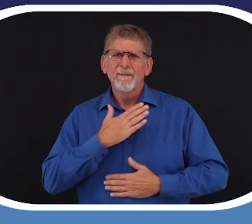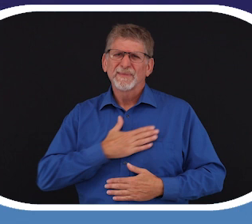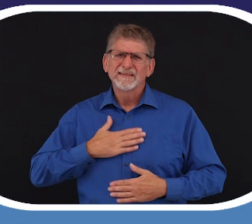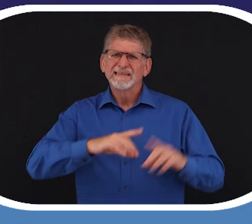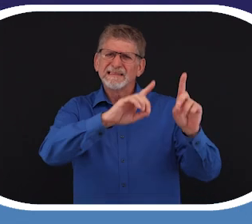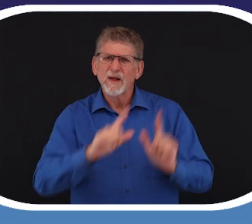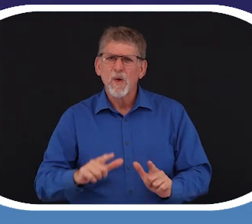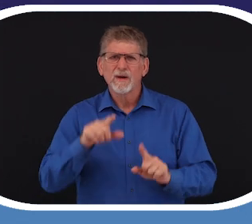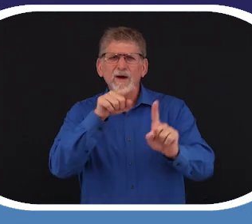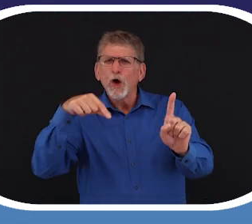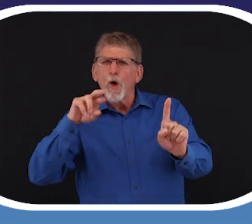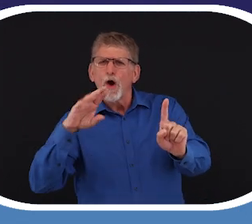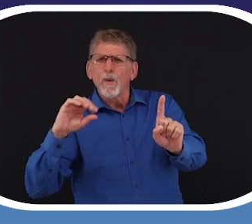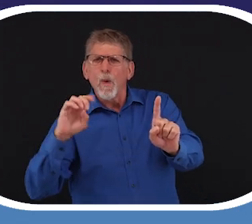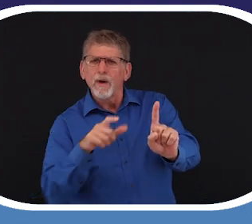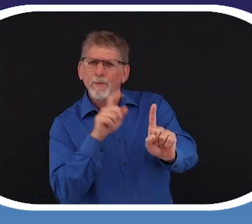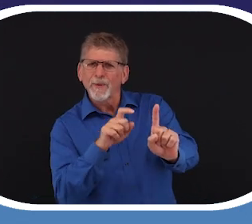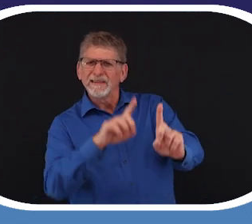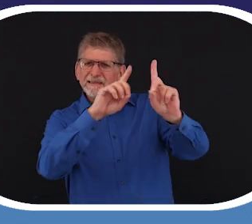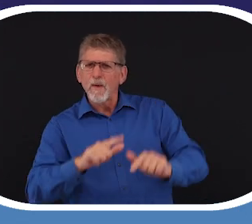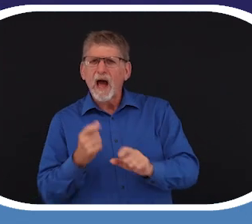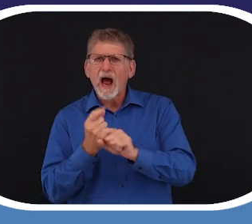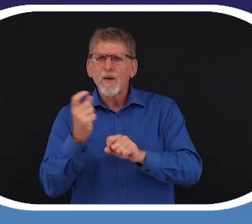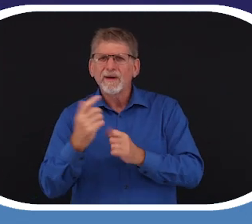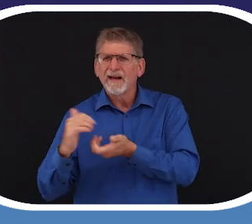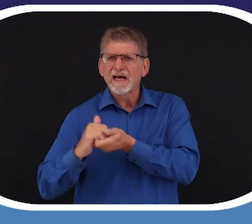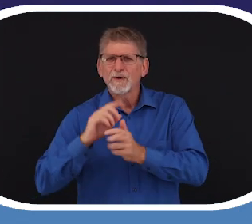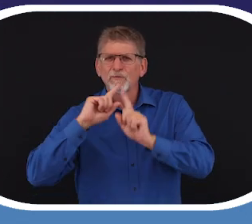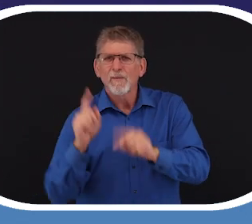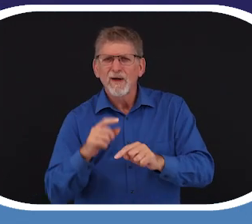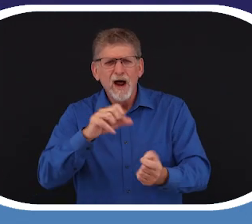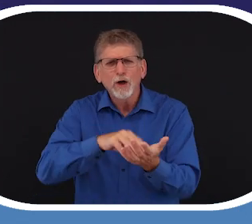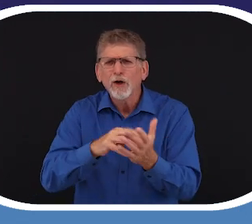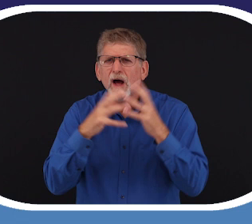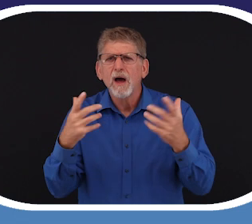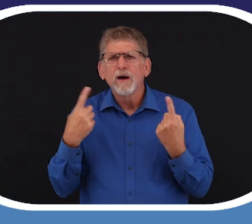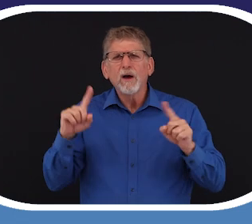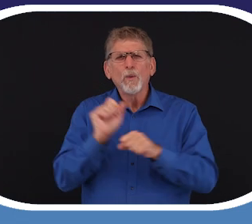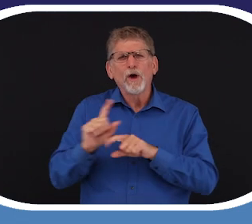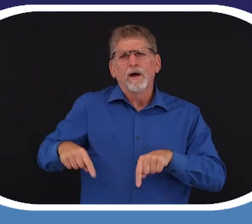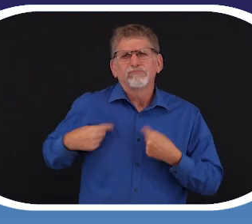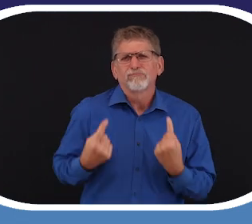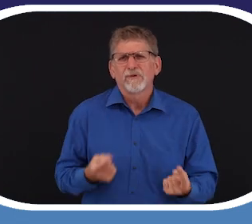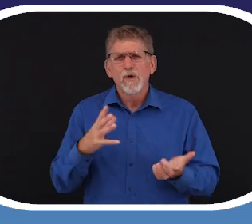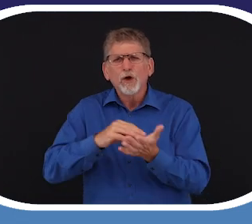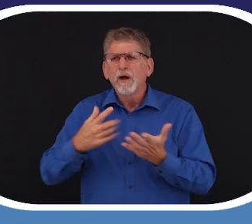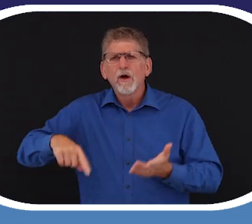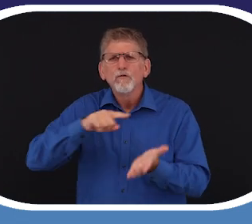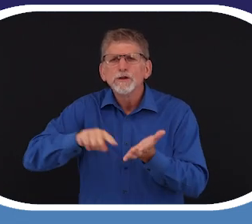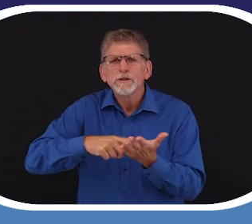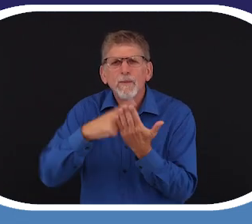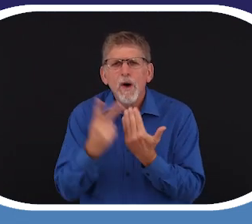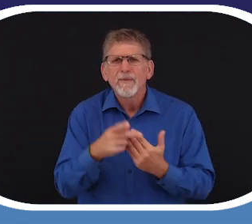encourage you all to please go to this QR code, download our annual engagement report. You can learn more about the work that we're doing. To also